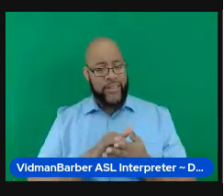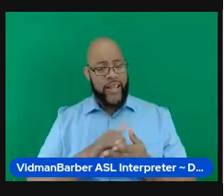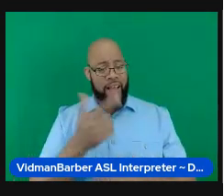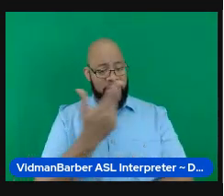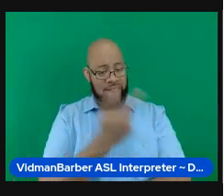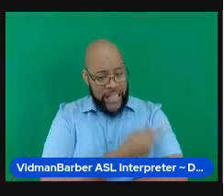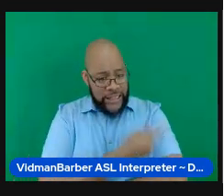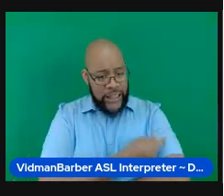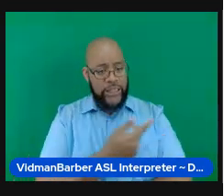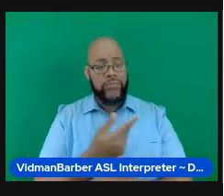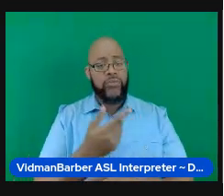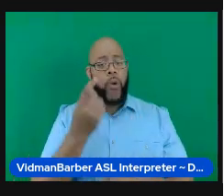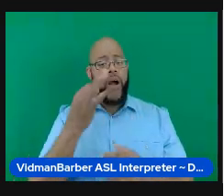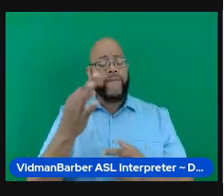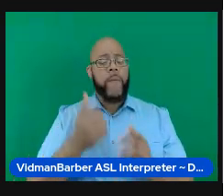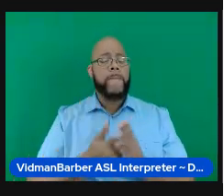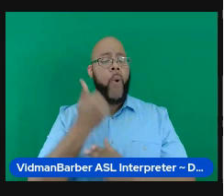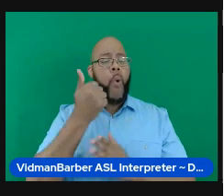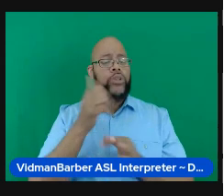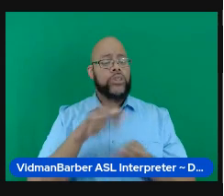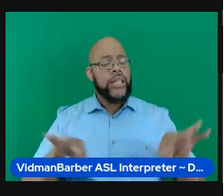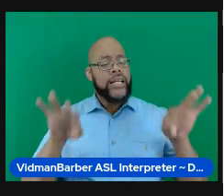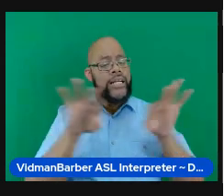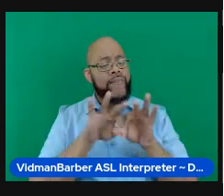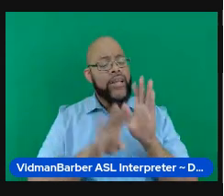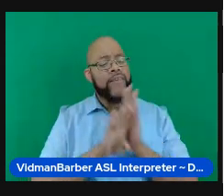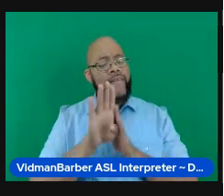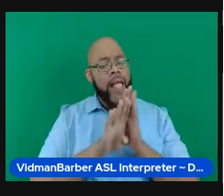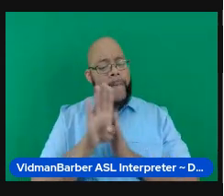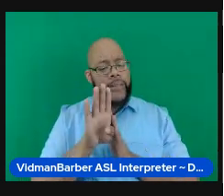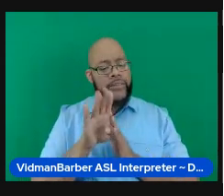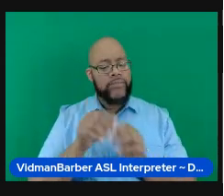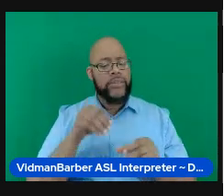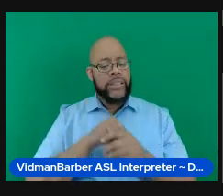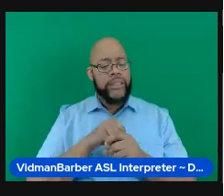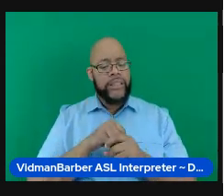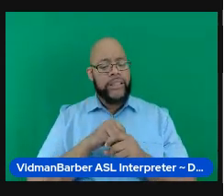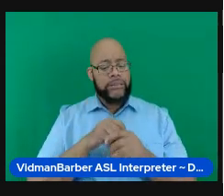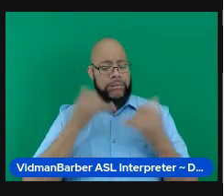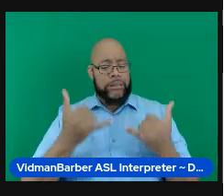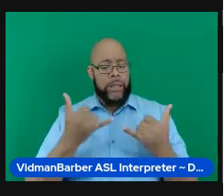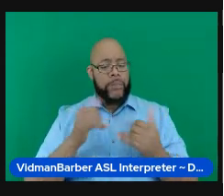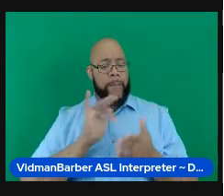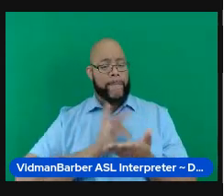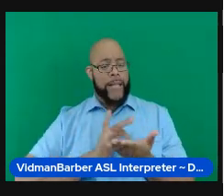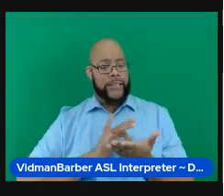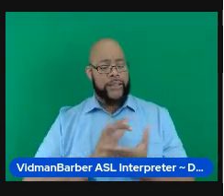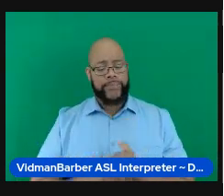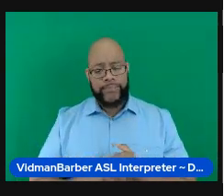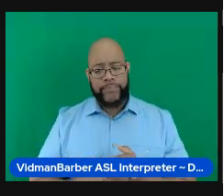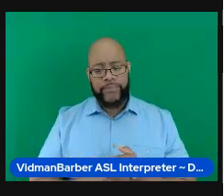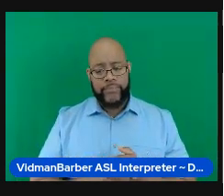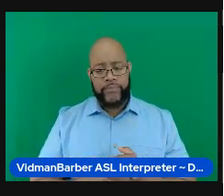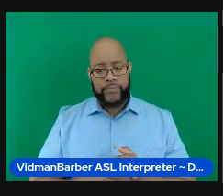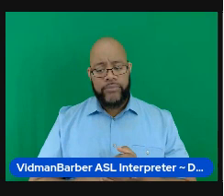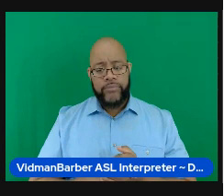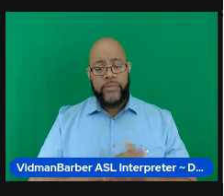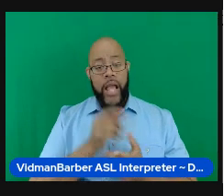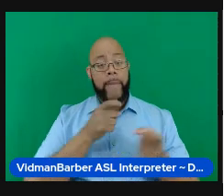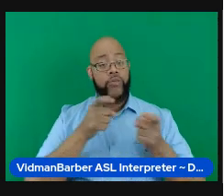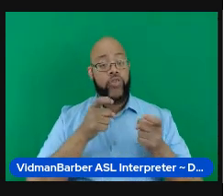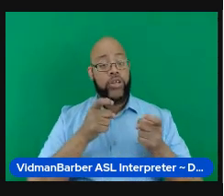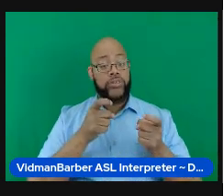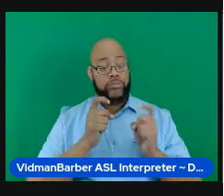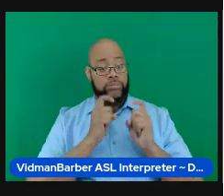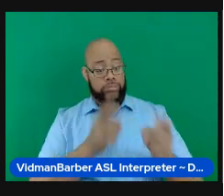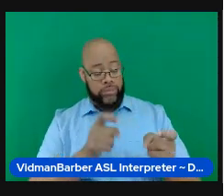vaccines has been one of the most significant developments in contemporary medicine. And the administration of a